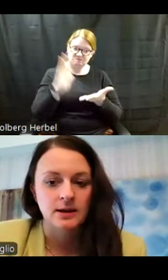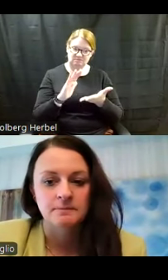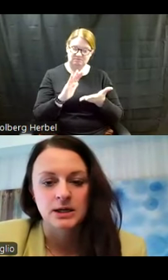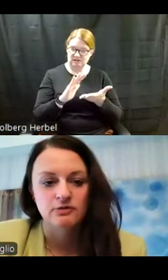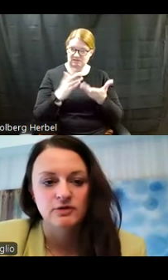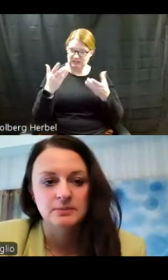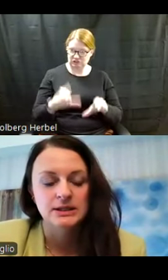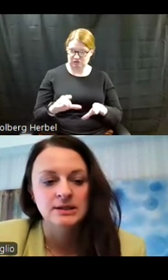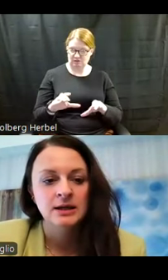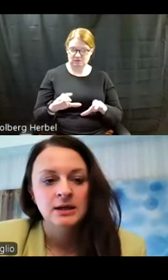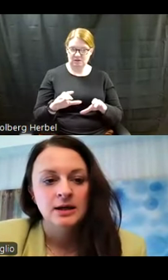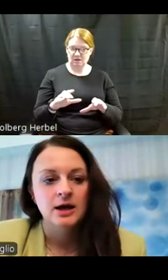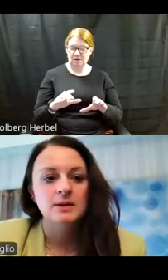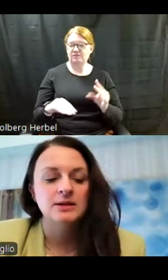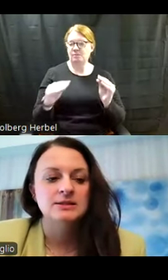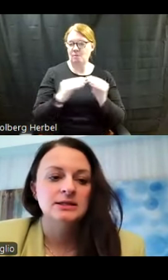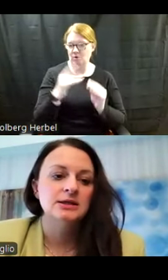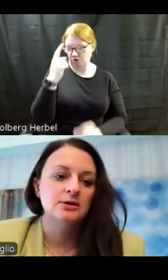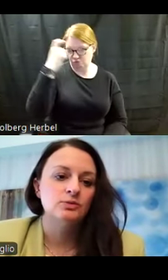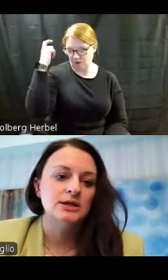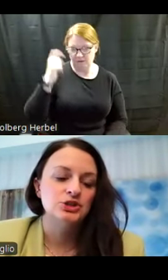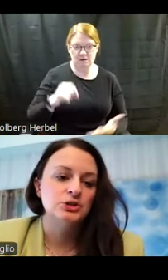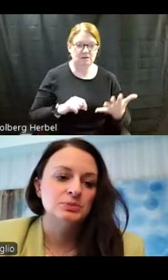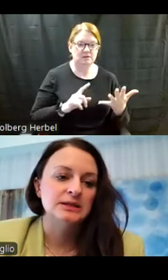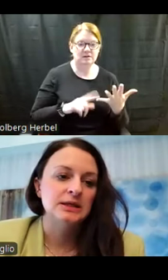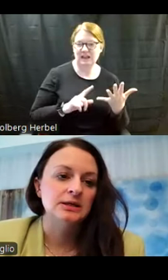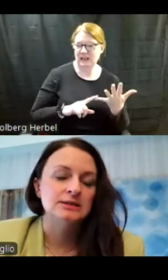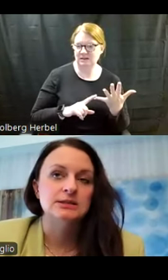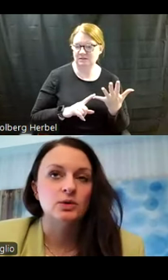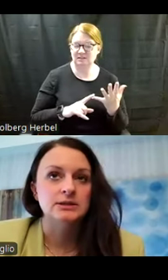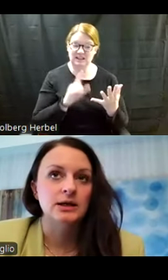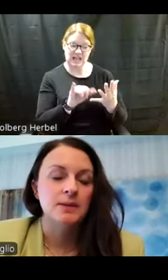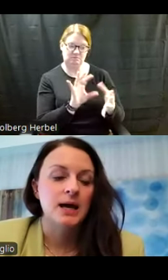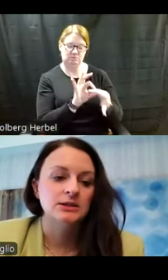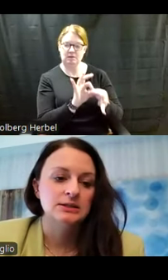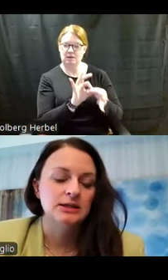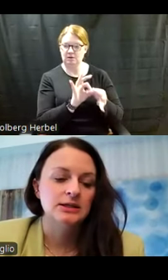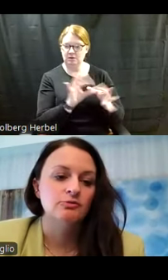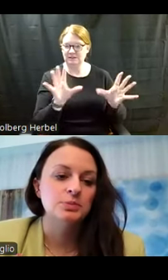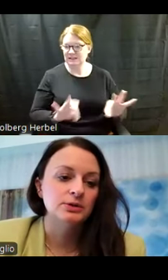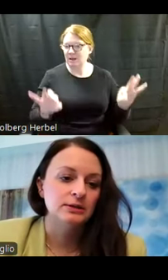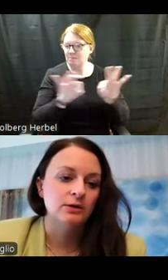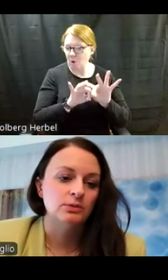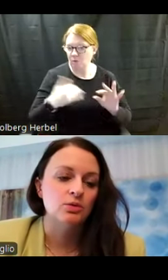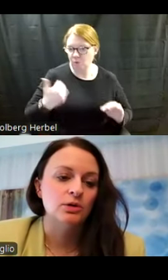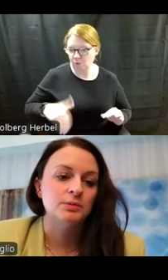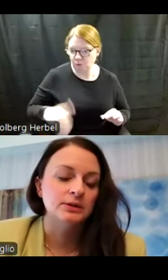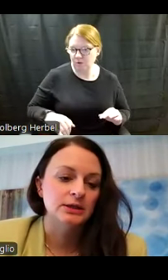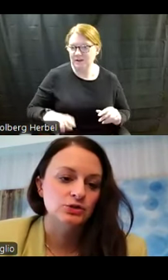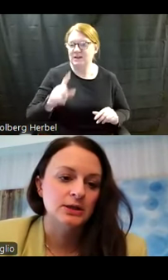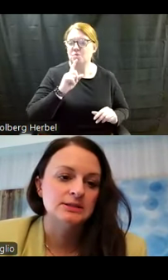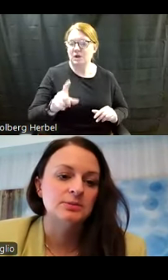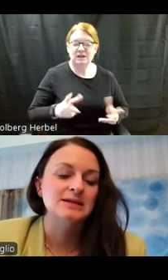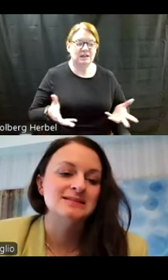re-traumatize any families. And then this idea that relationship is key. And this is going to get back to this idea of building that rapport,